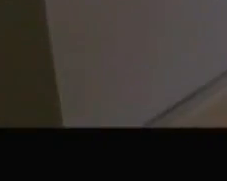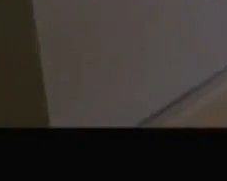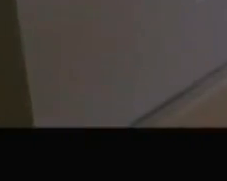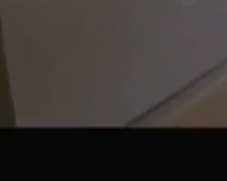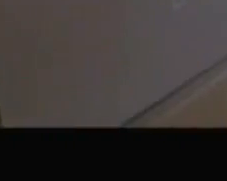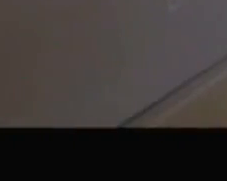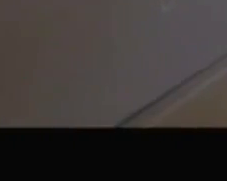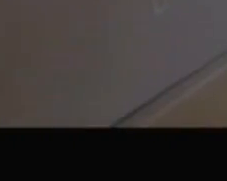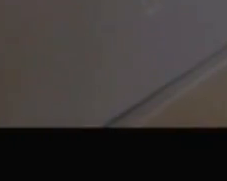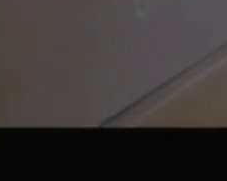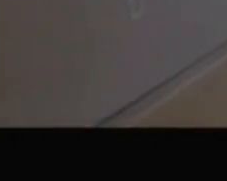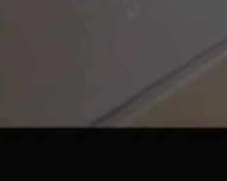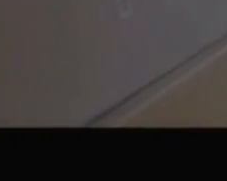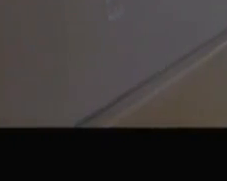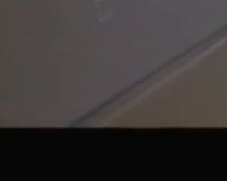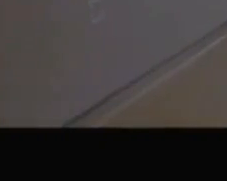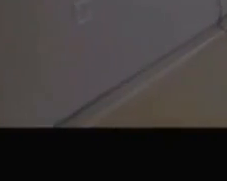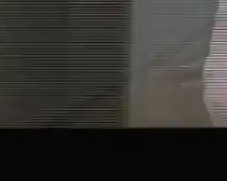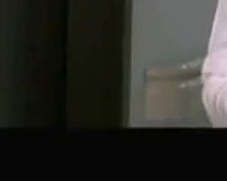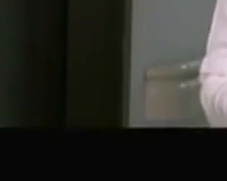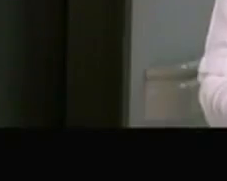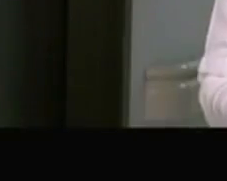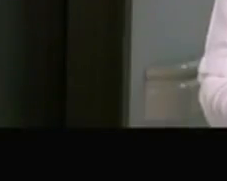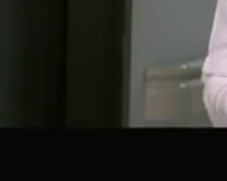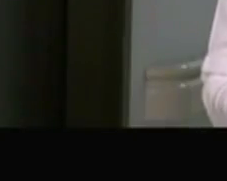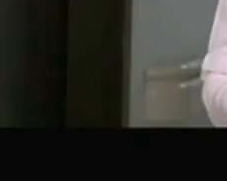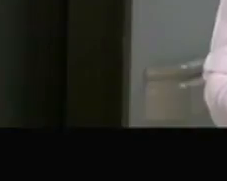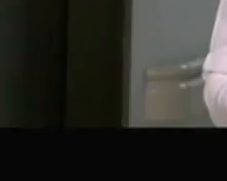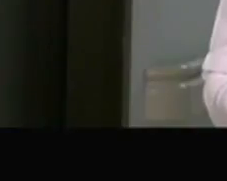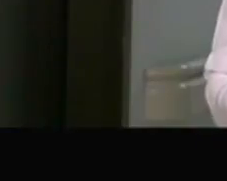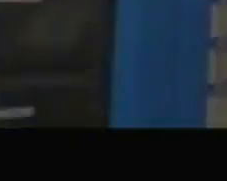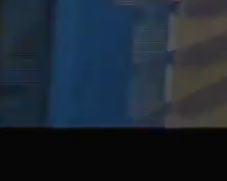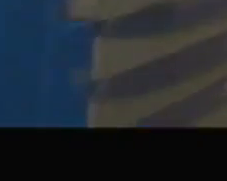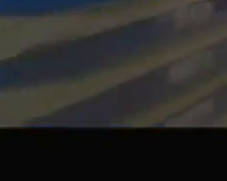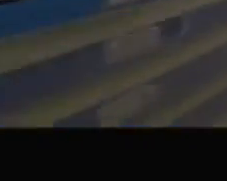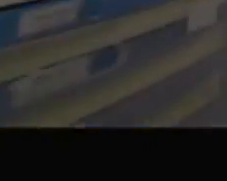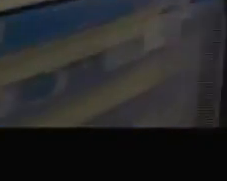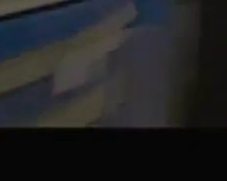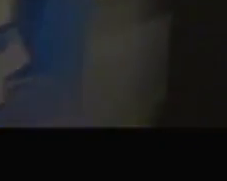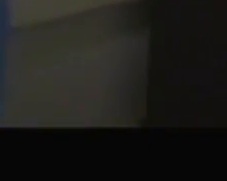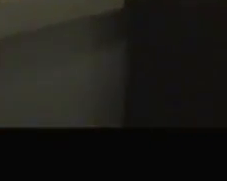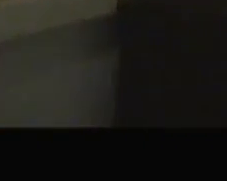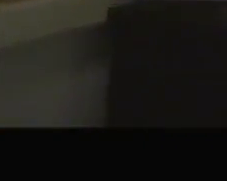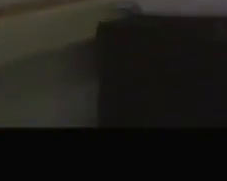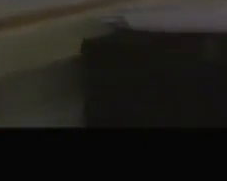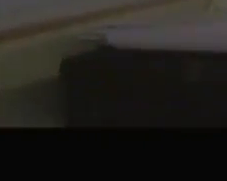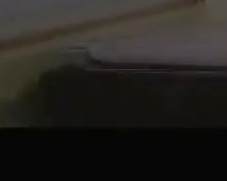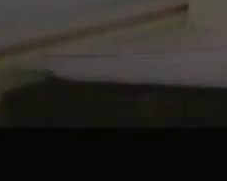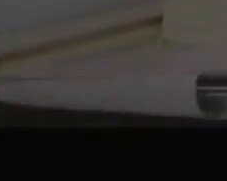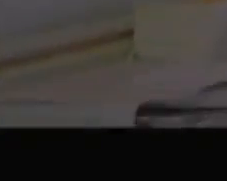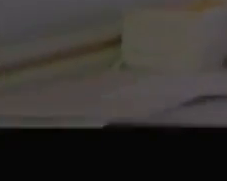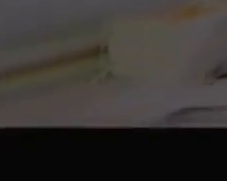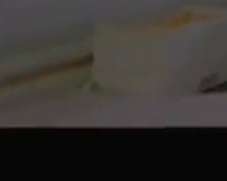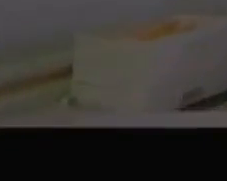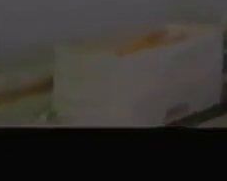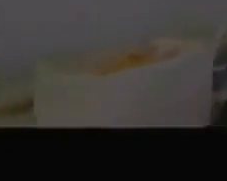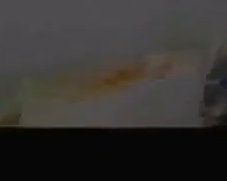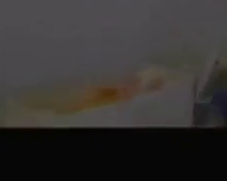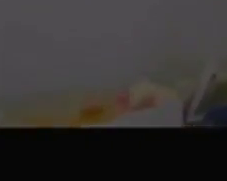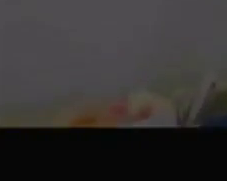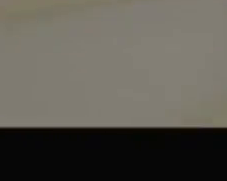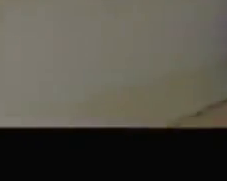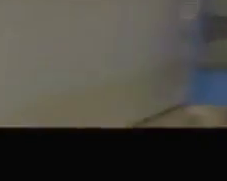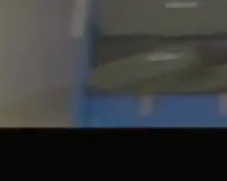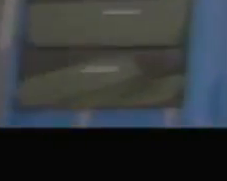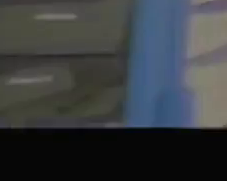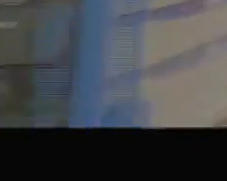mothers crying, fathers crying, even some of my colleagues. They call us the frontline workers. This is a